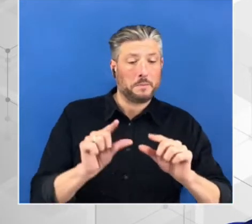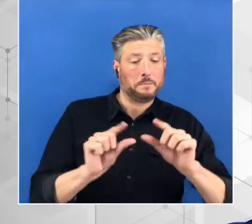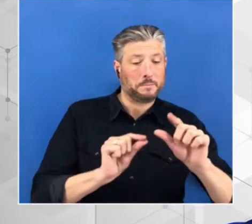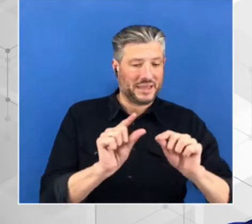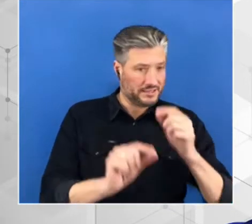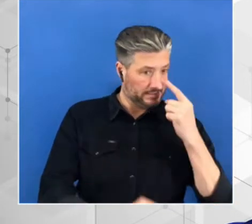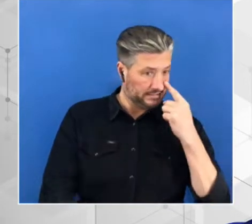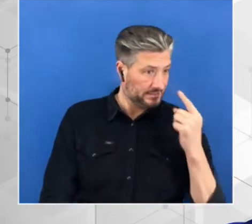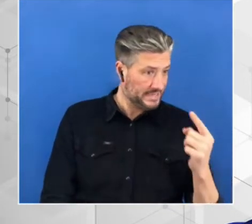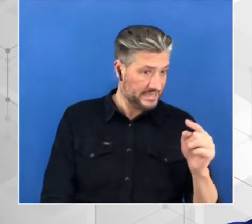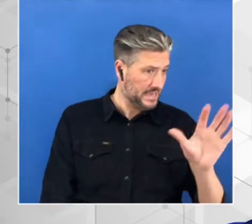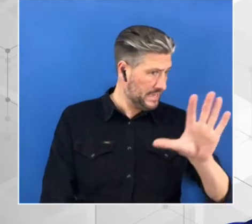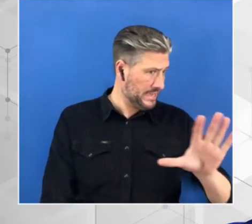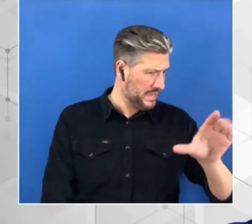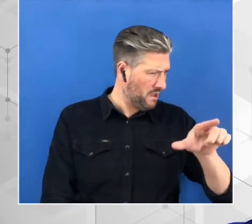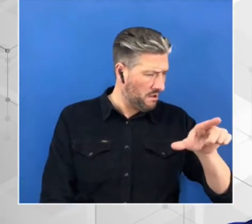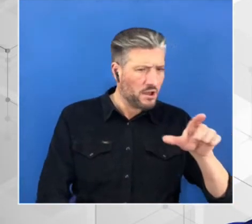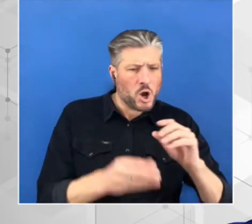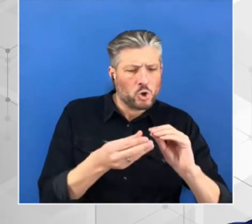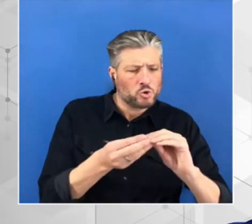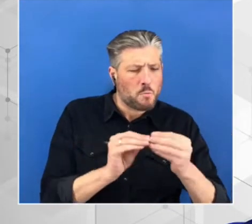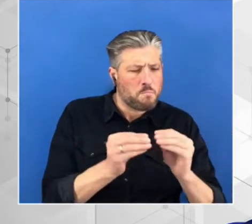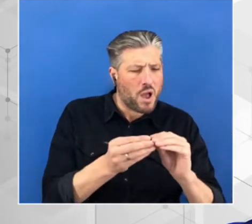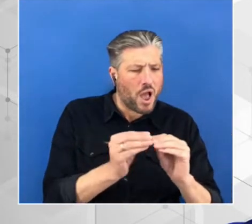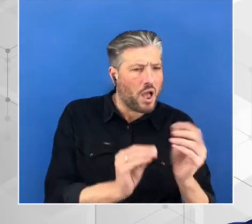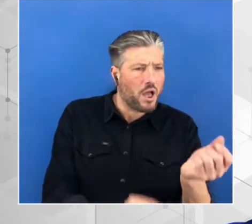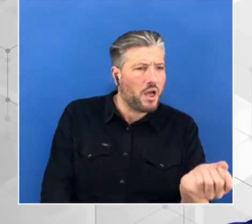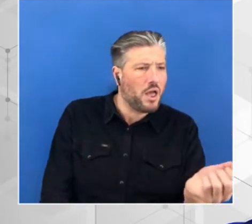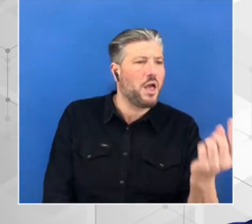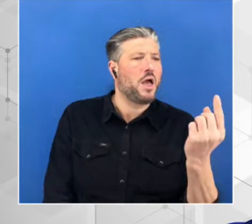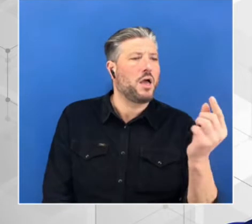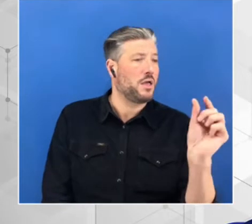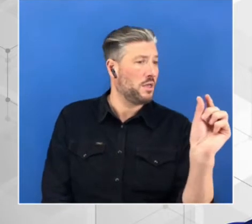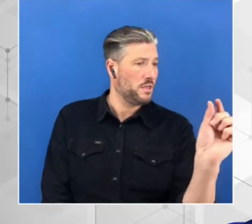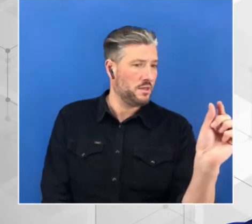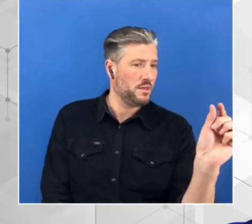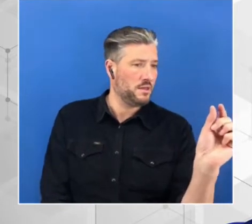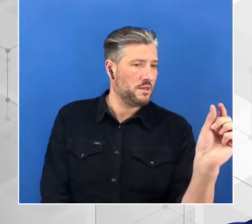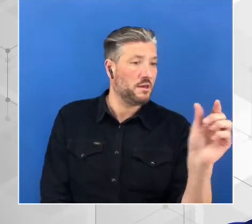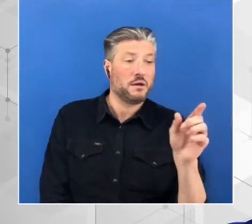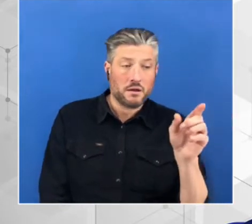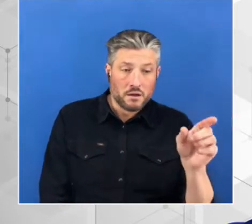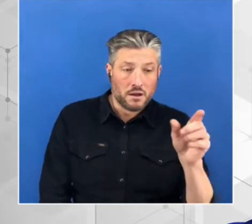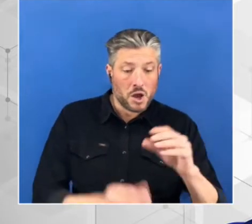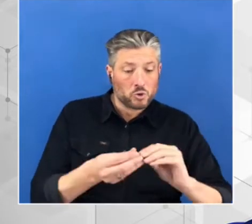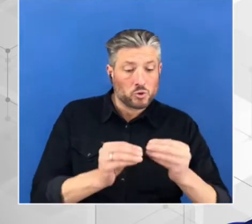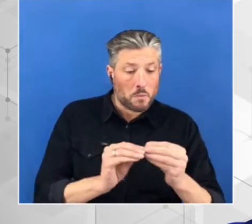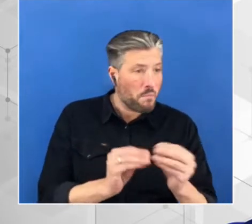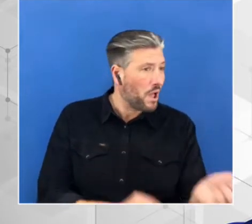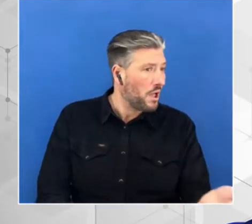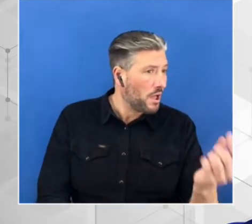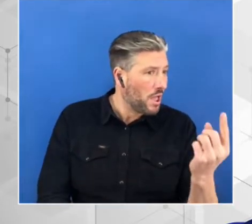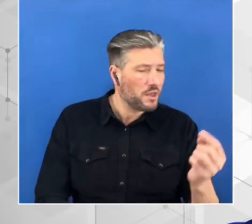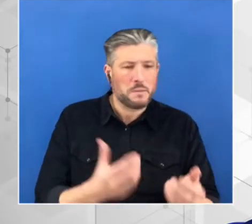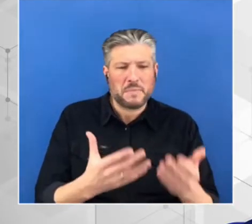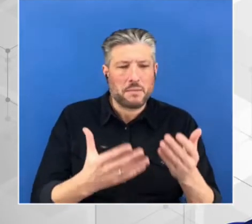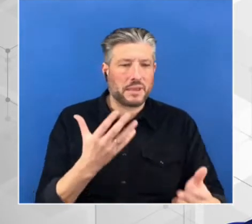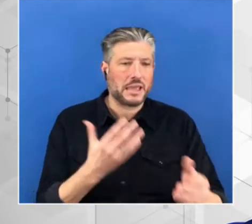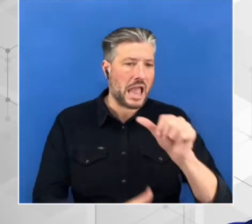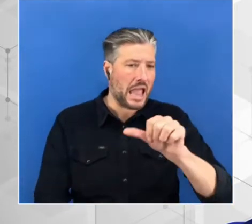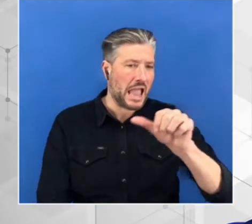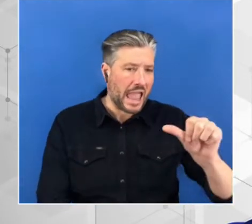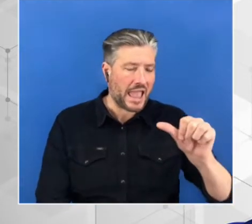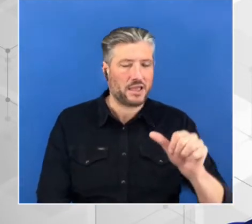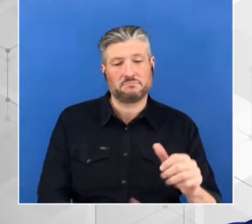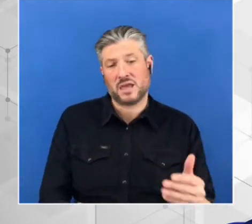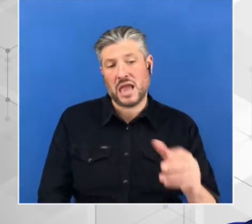value. And this value is going to tell you if the AA or AAA values are passed,